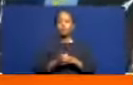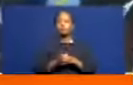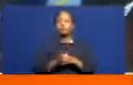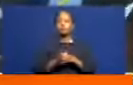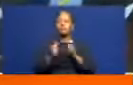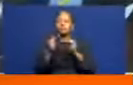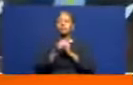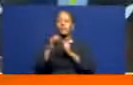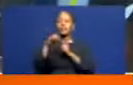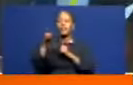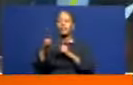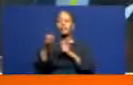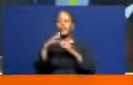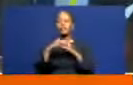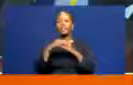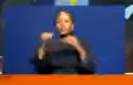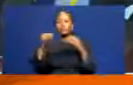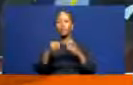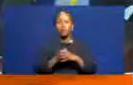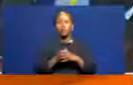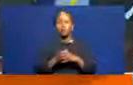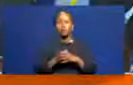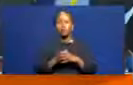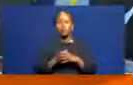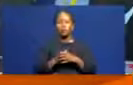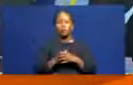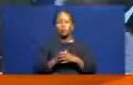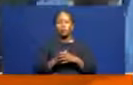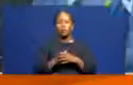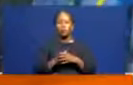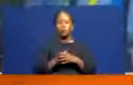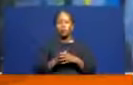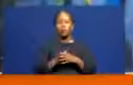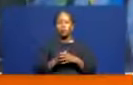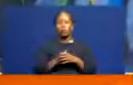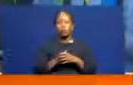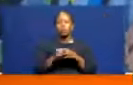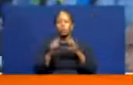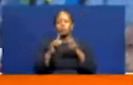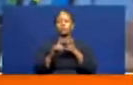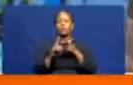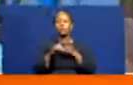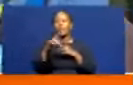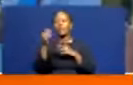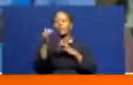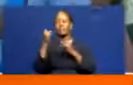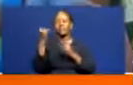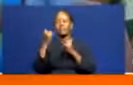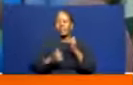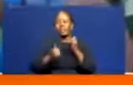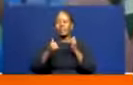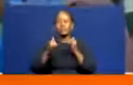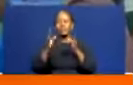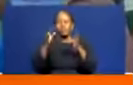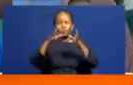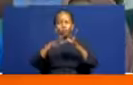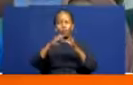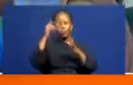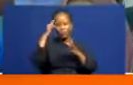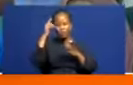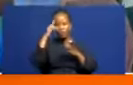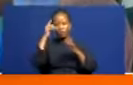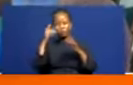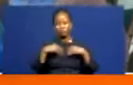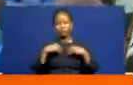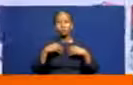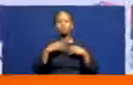Please join us here for photo moment. And just the last category, we thought, given the importance of peace and